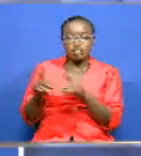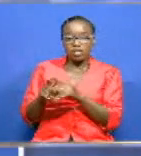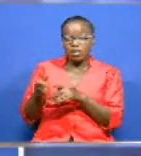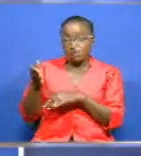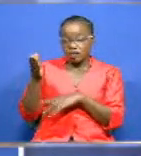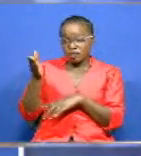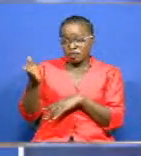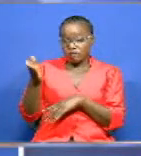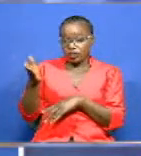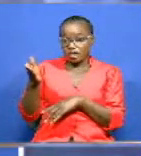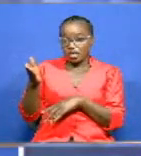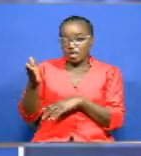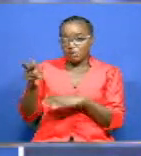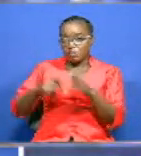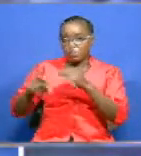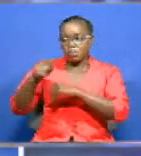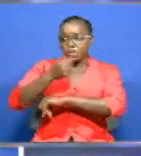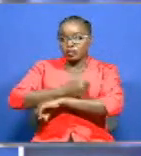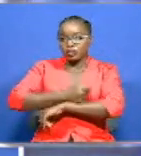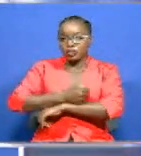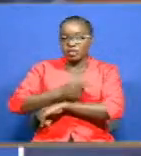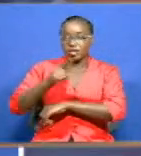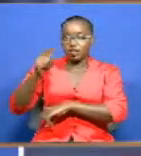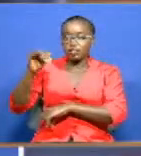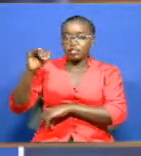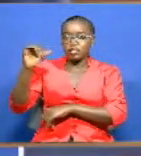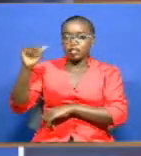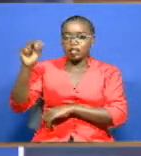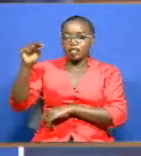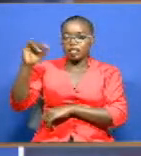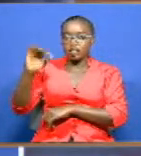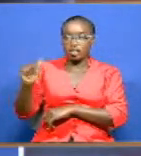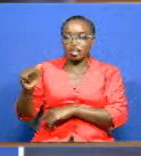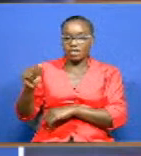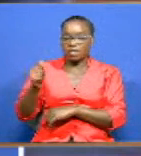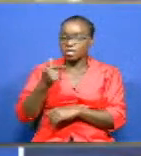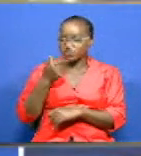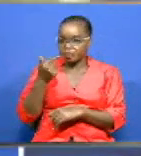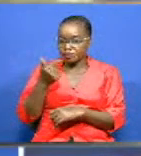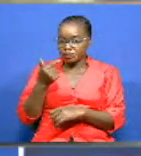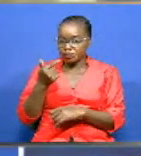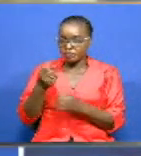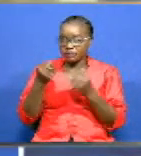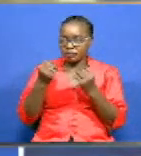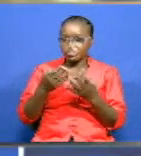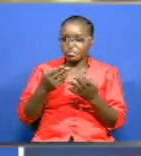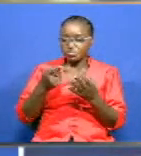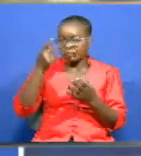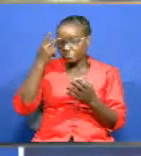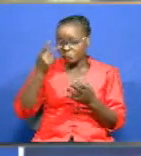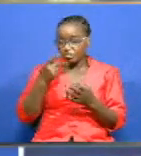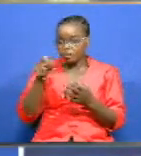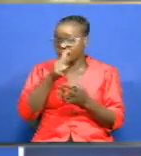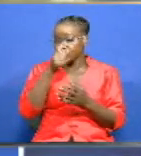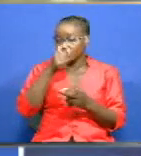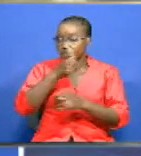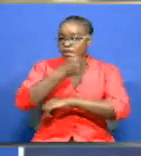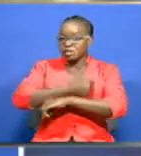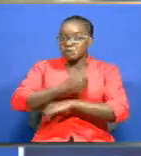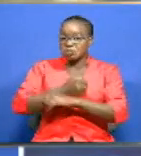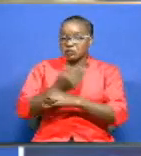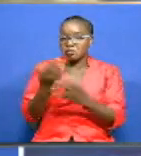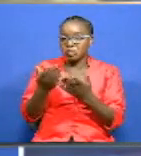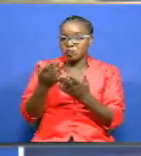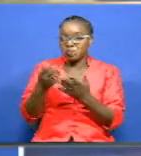in Kengenchia Primary School in Tigania West Sub-County, attributed this to the fact that many parents in private schools may have opted